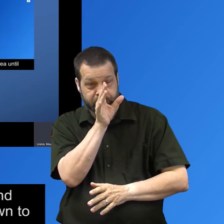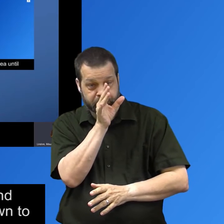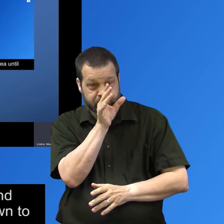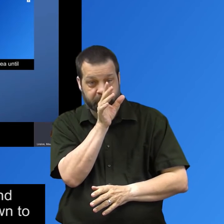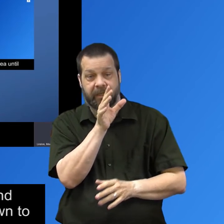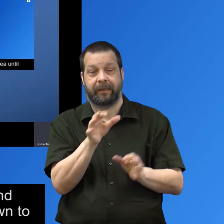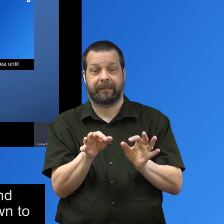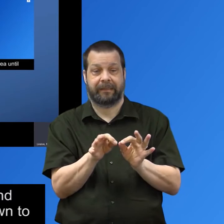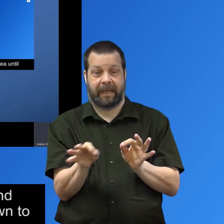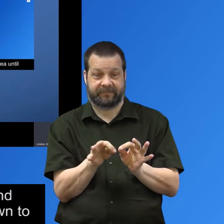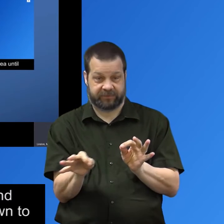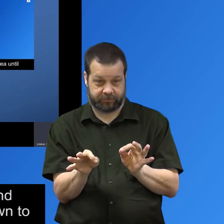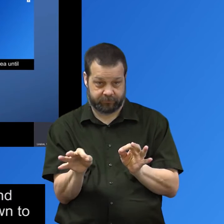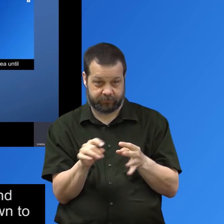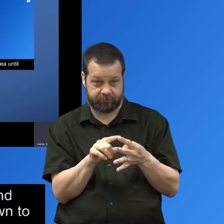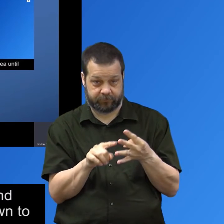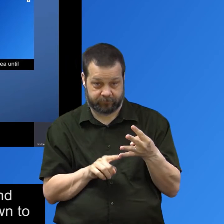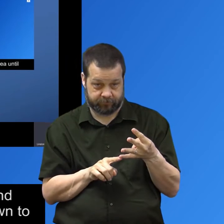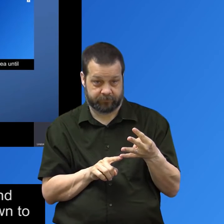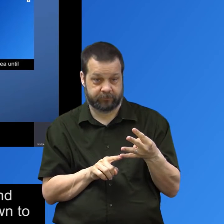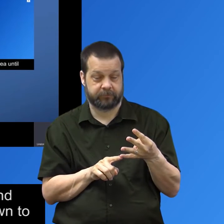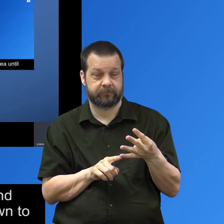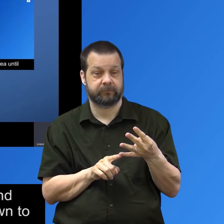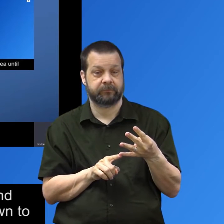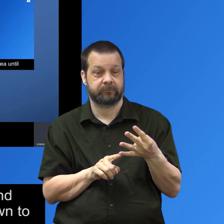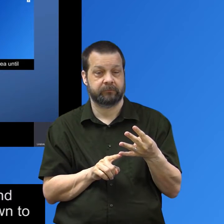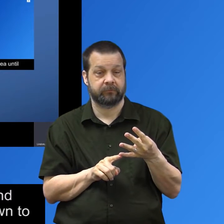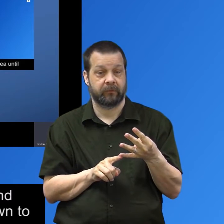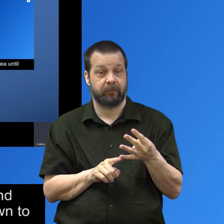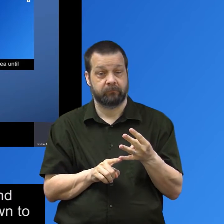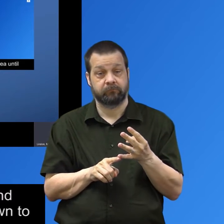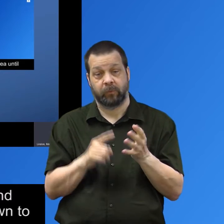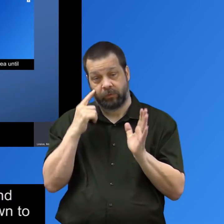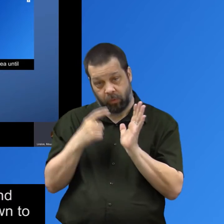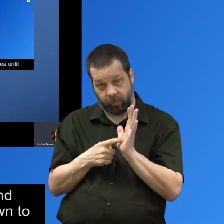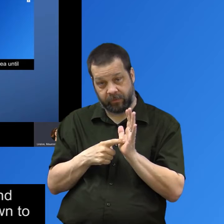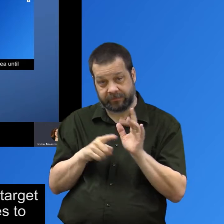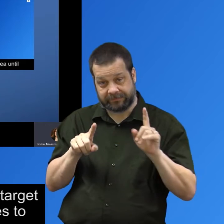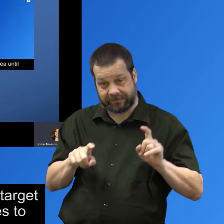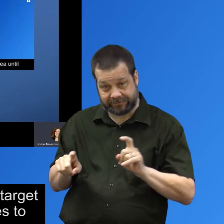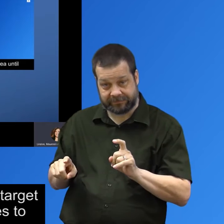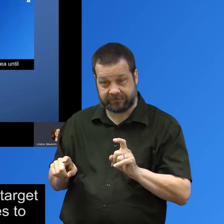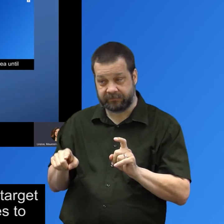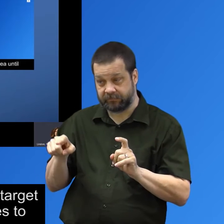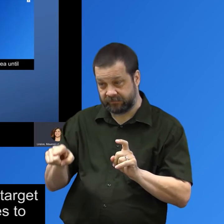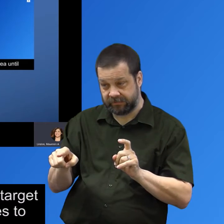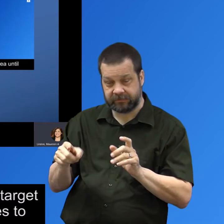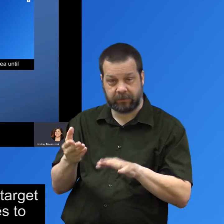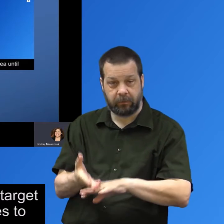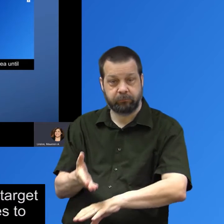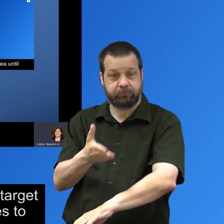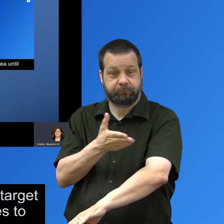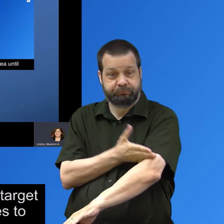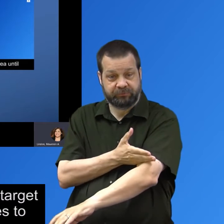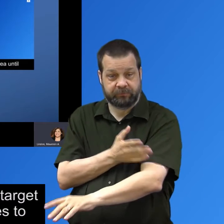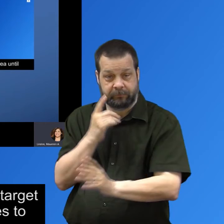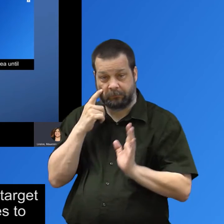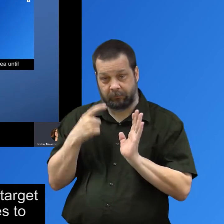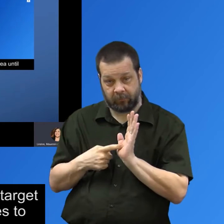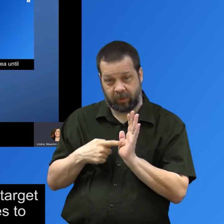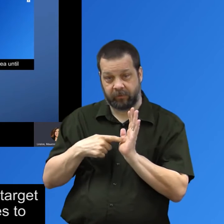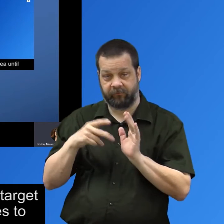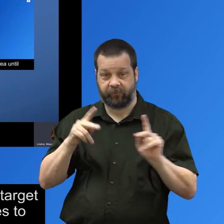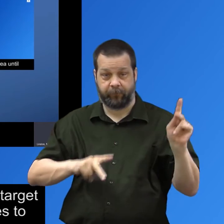spoken English, and captions. User testing with messages have been shown to increase the understandability of the messages by our